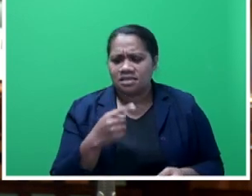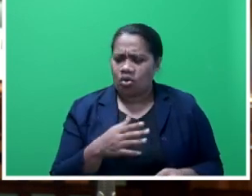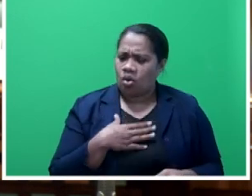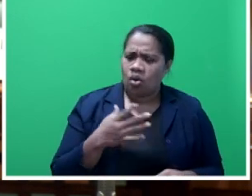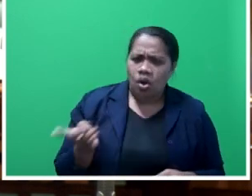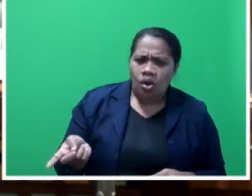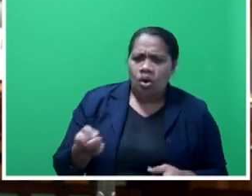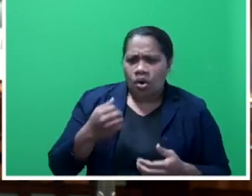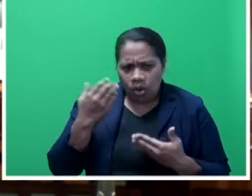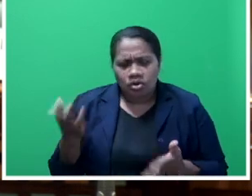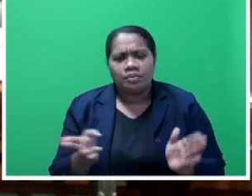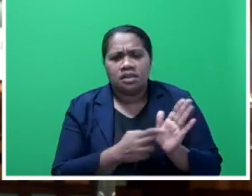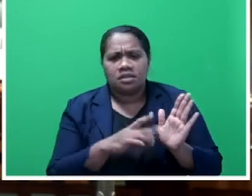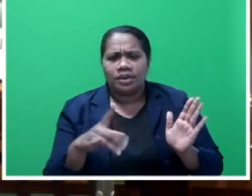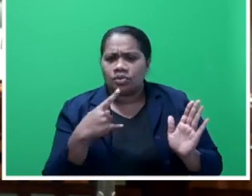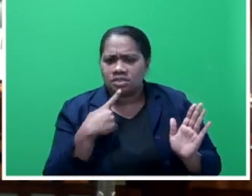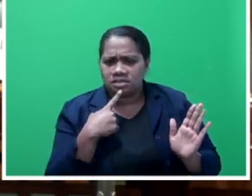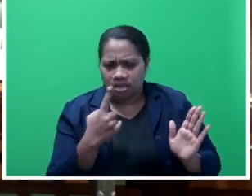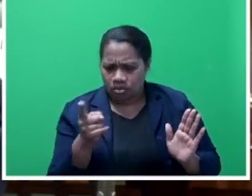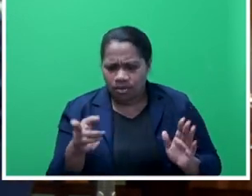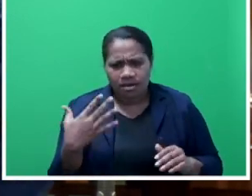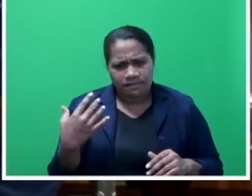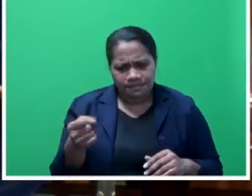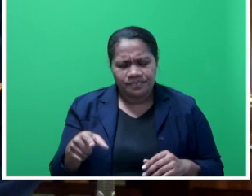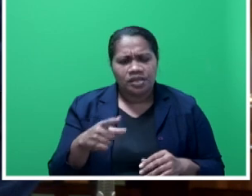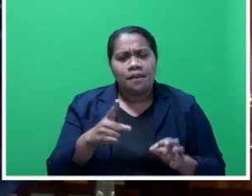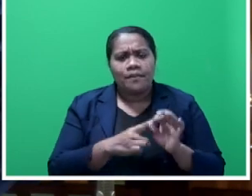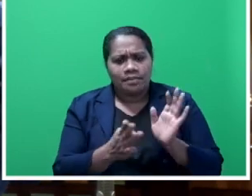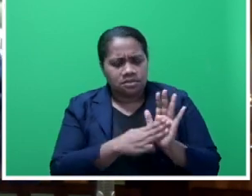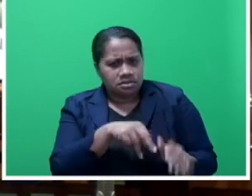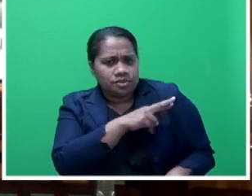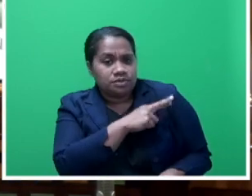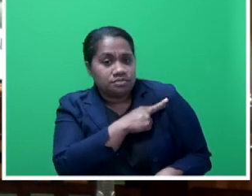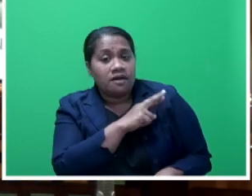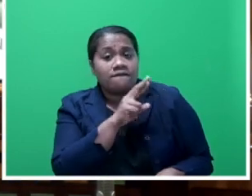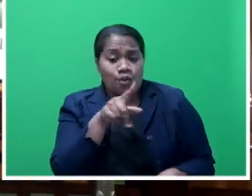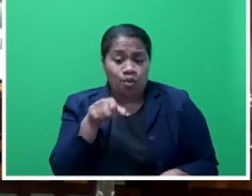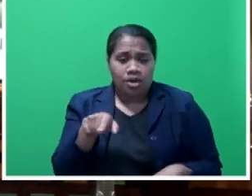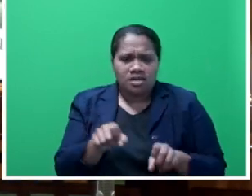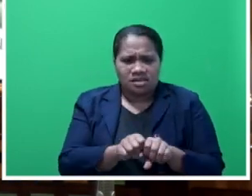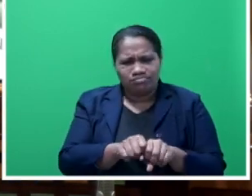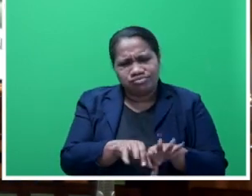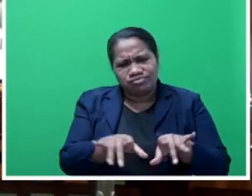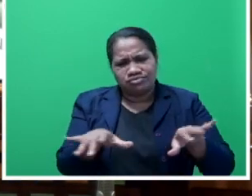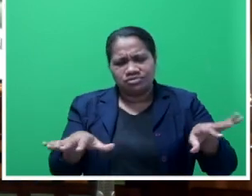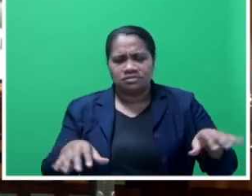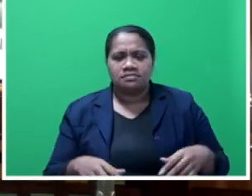said, he holds the Prime Minister responsible for this latest outbreak. What